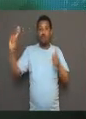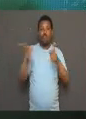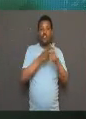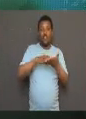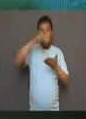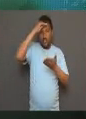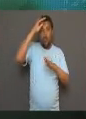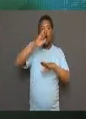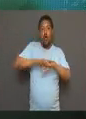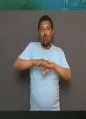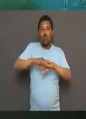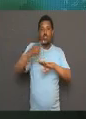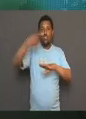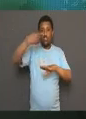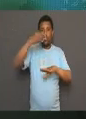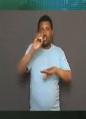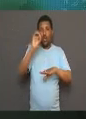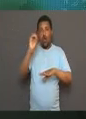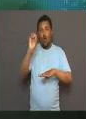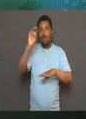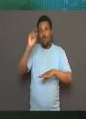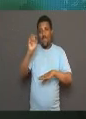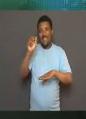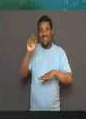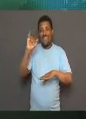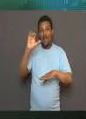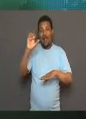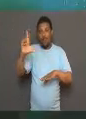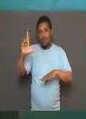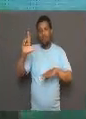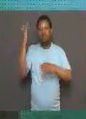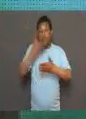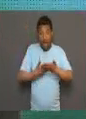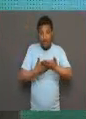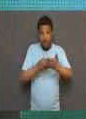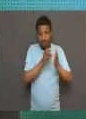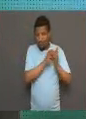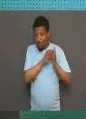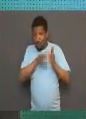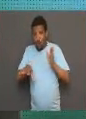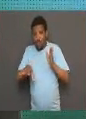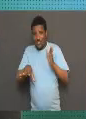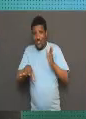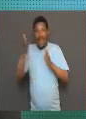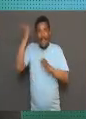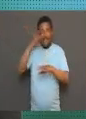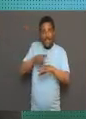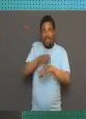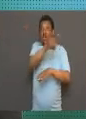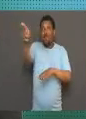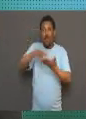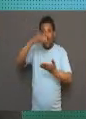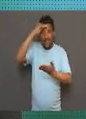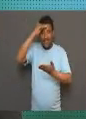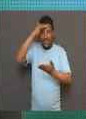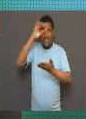lesson on Geometrical Map Projection. Last time, you